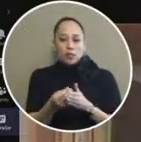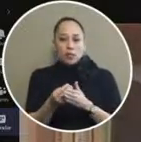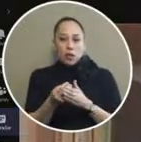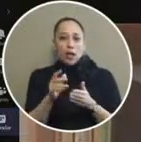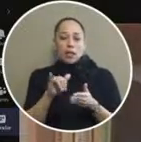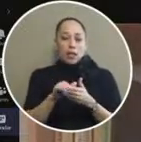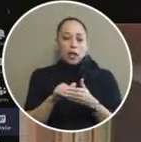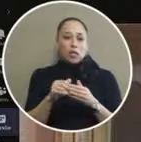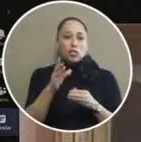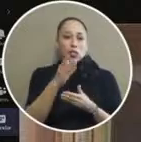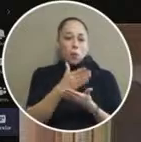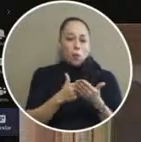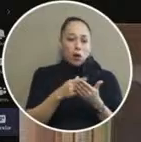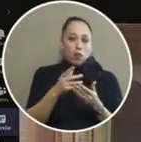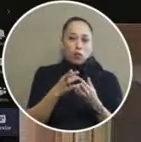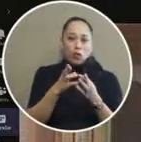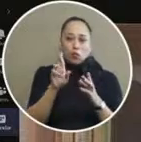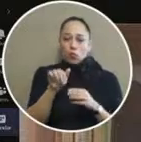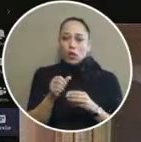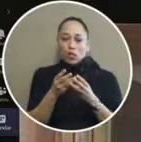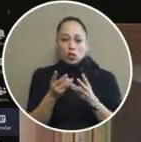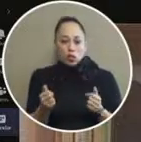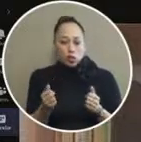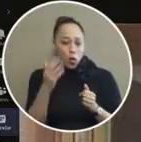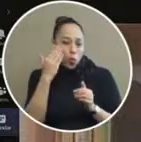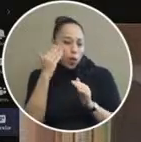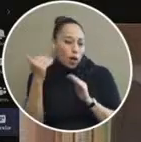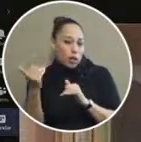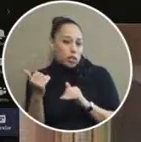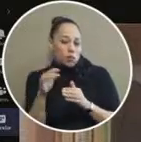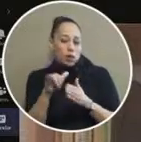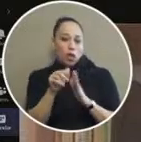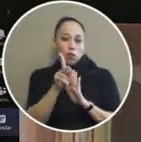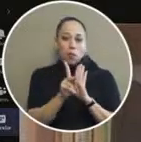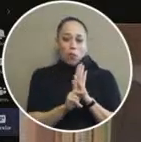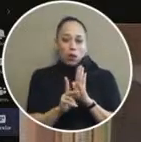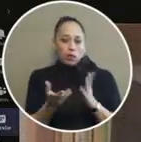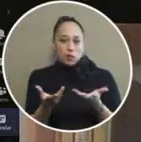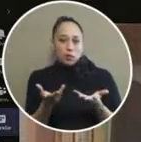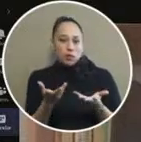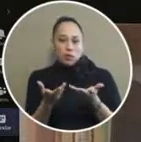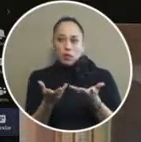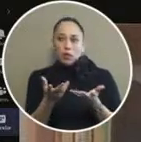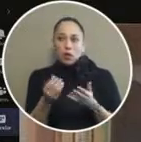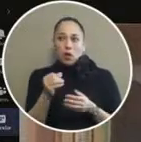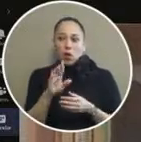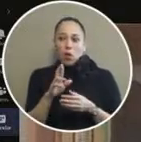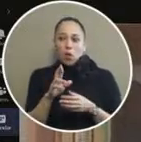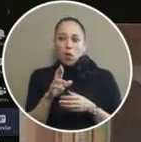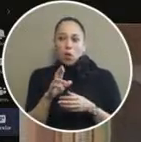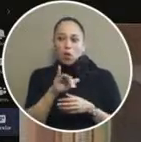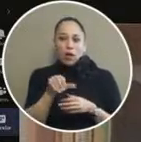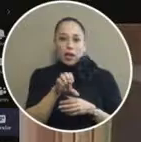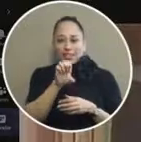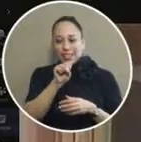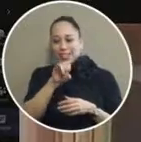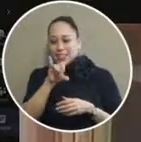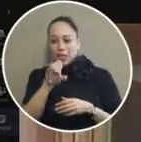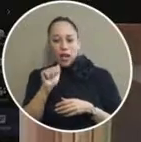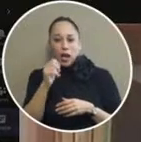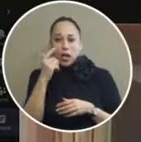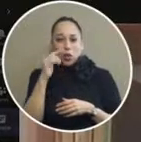a part of our resolution, and just wanted to see when we can expect those policies to come to council. Or Jessica, whoever wants to address